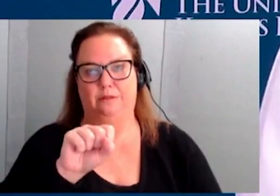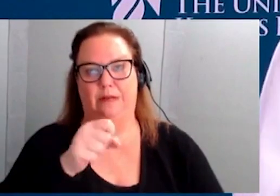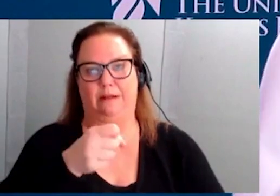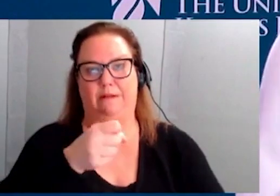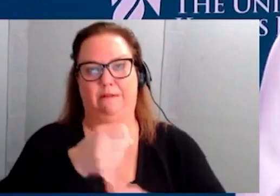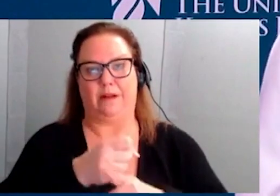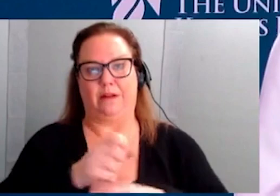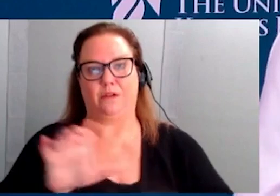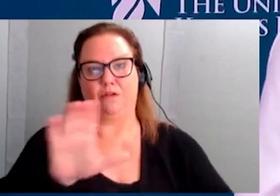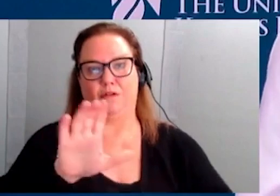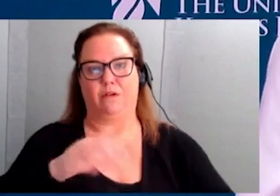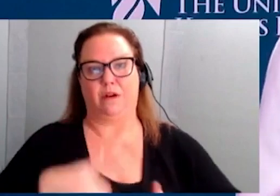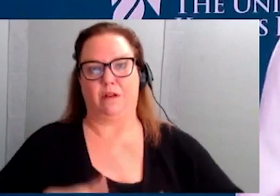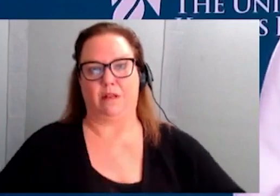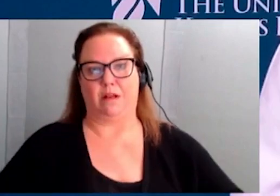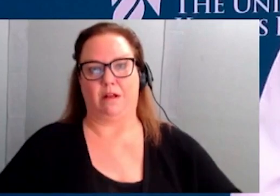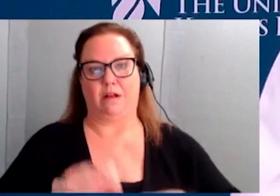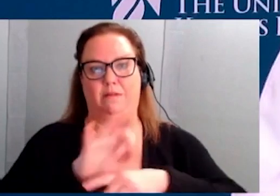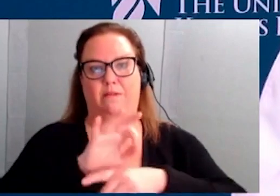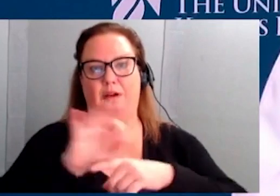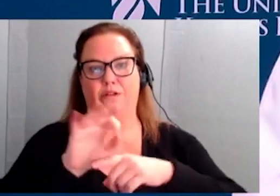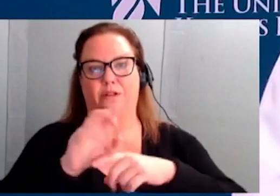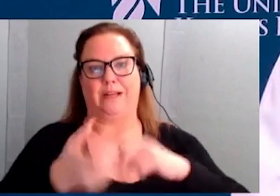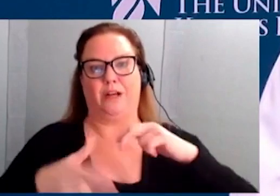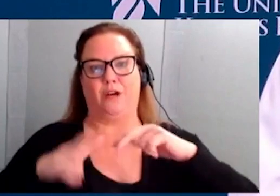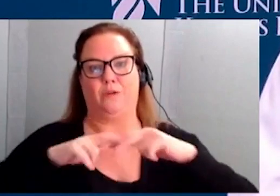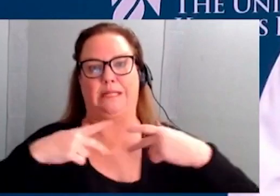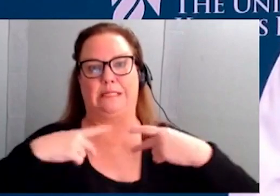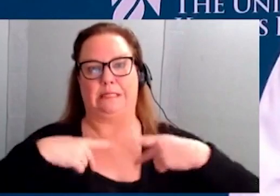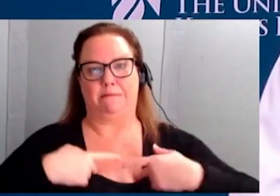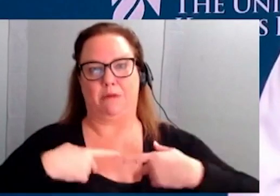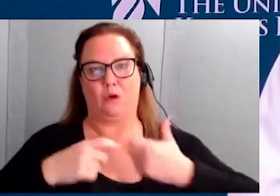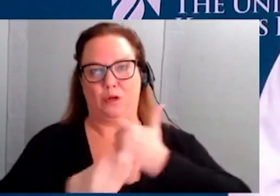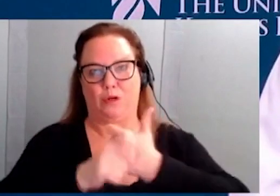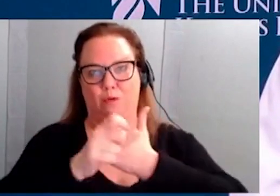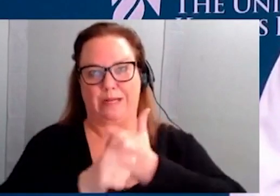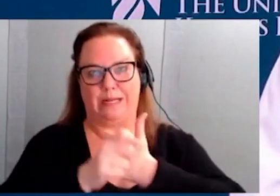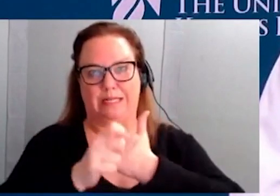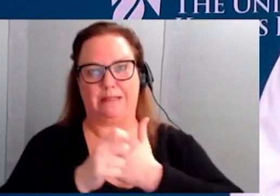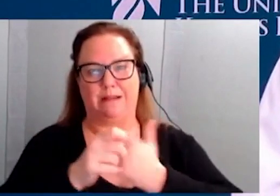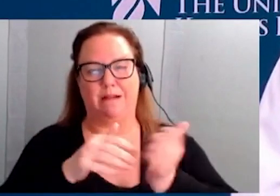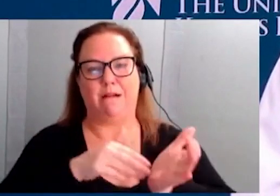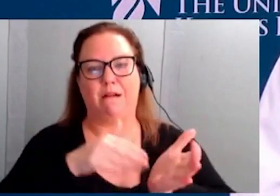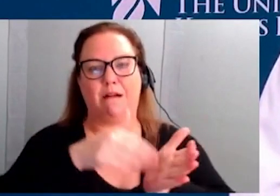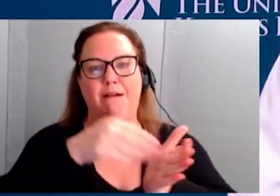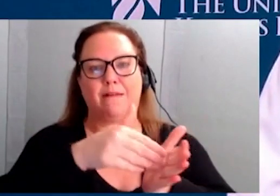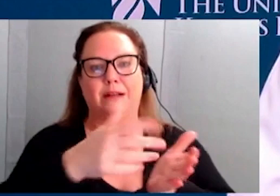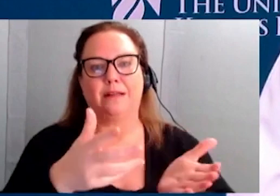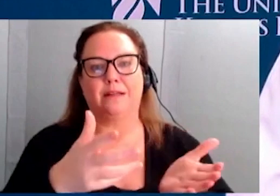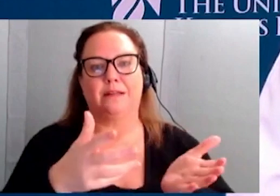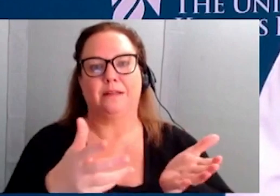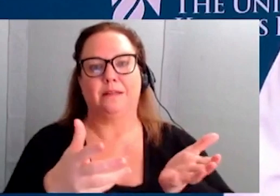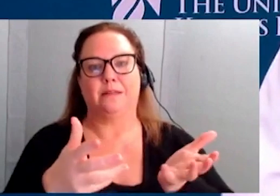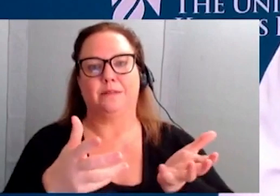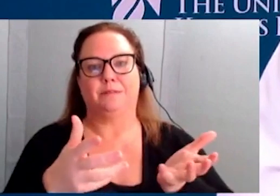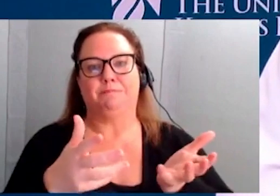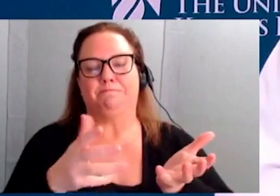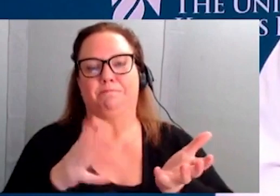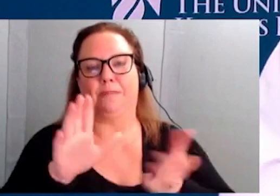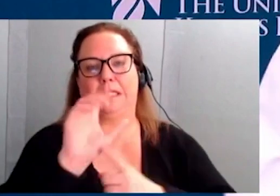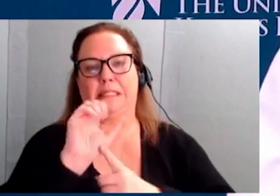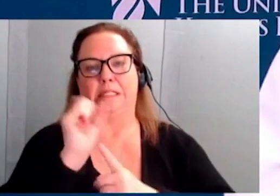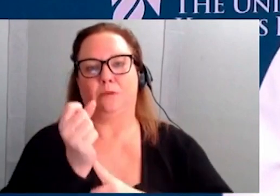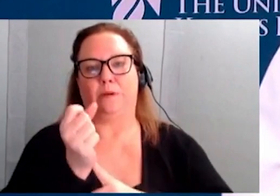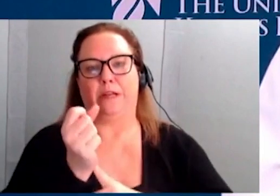lung function, increased risk for pneumonia. And, oftentimes you've got to battle situations